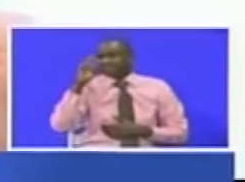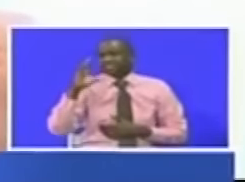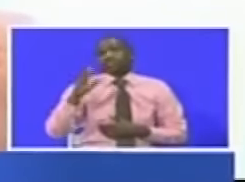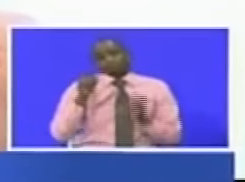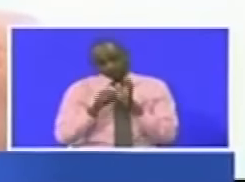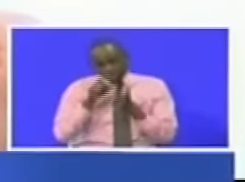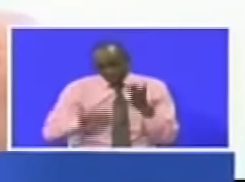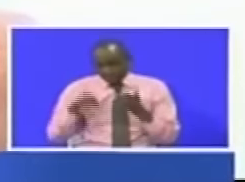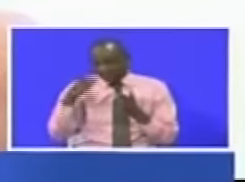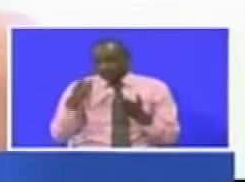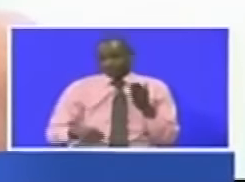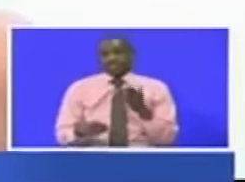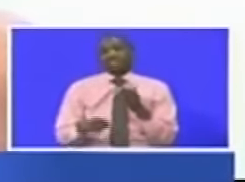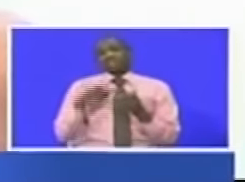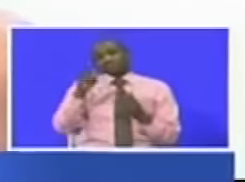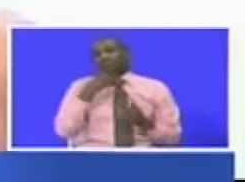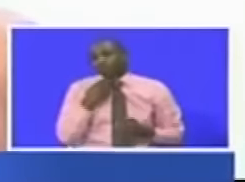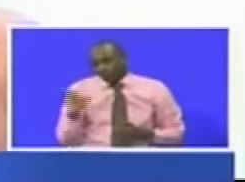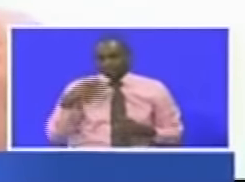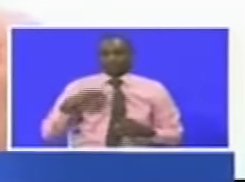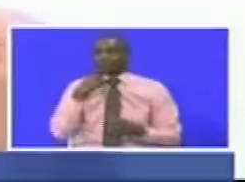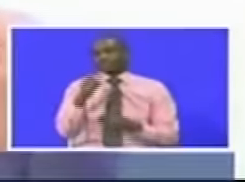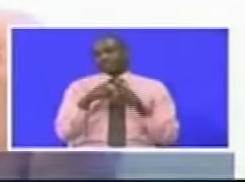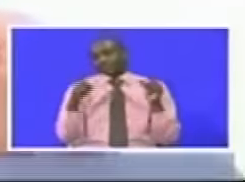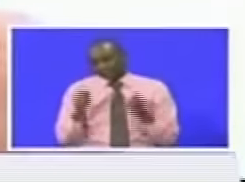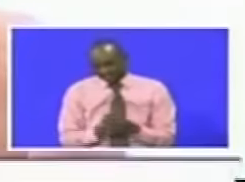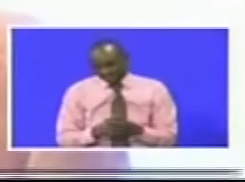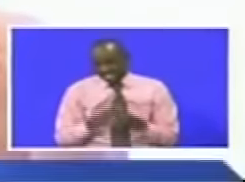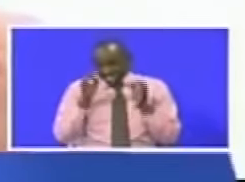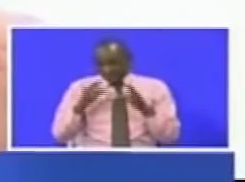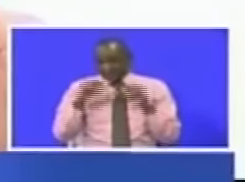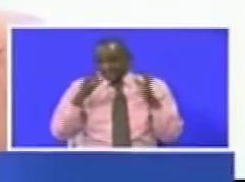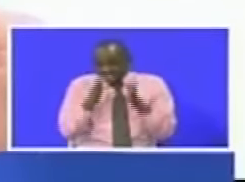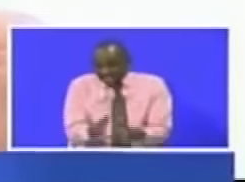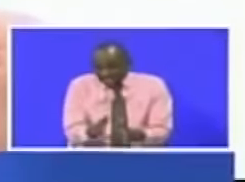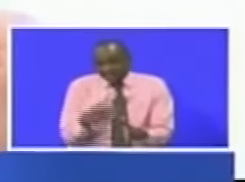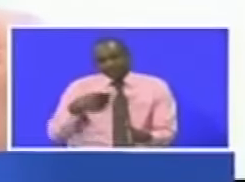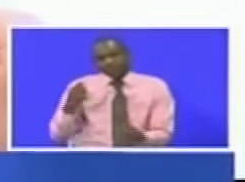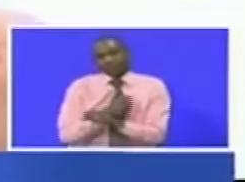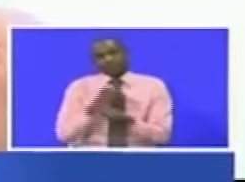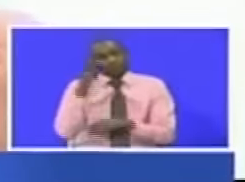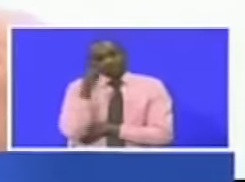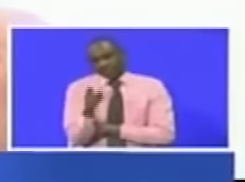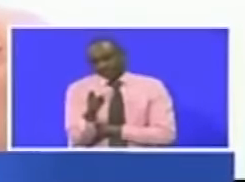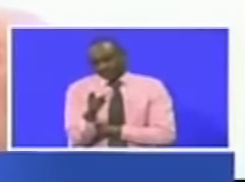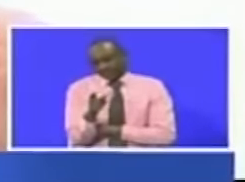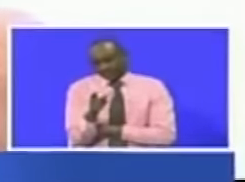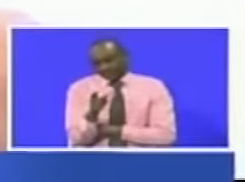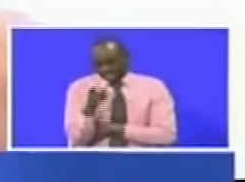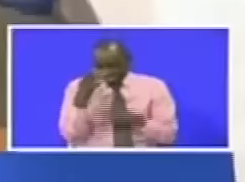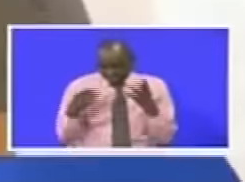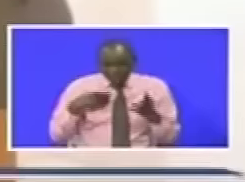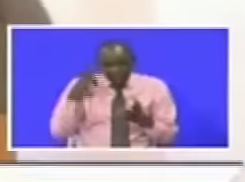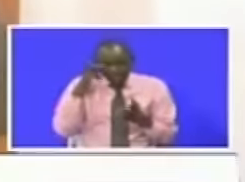the message because they don't like the messenger. If the messenger is called, the message will not be heard. If it is somebody else, it may be